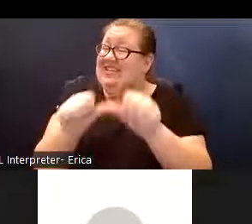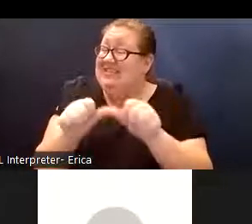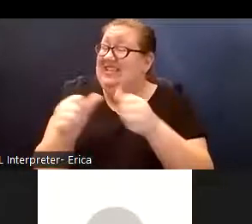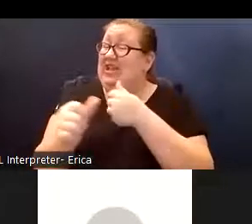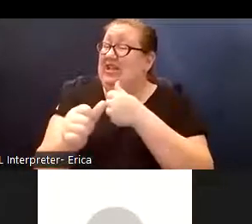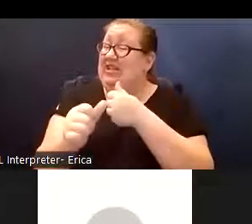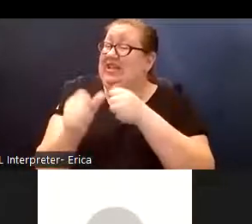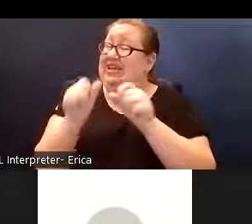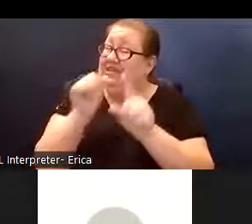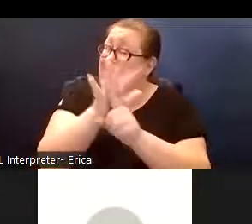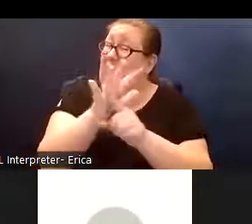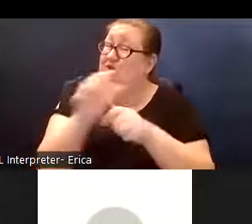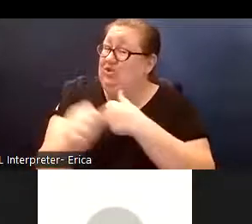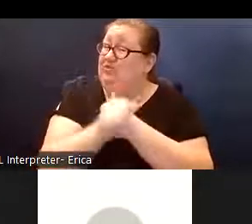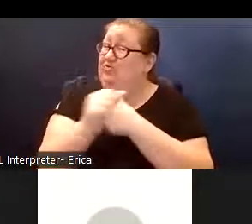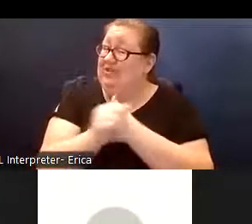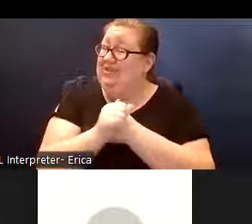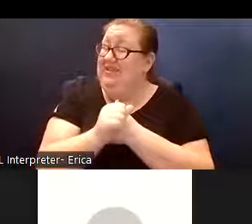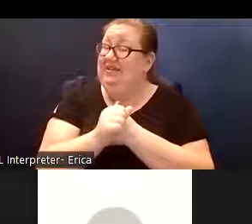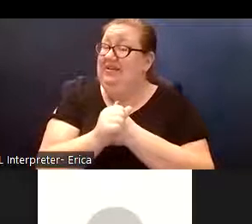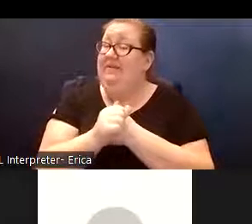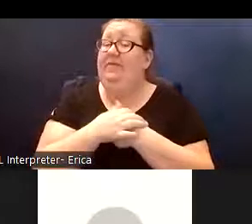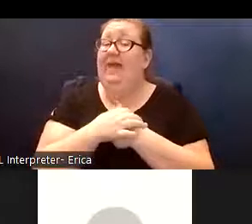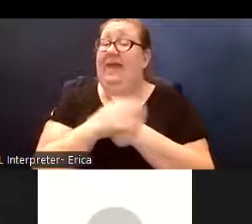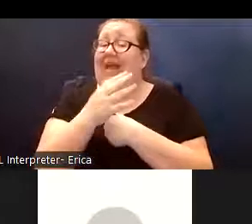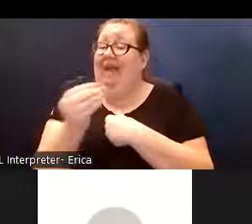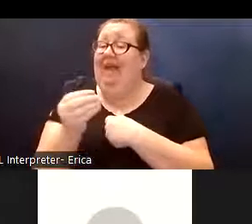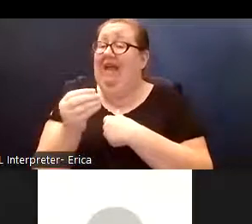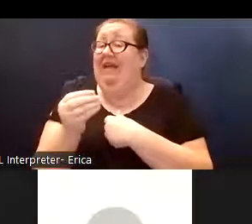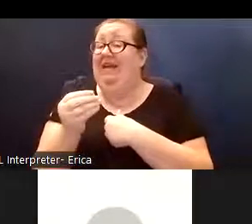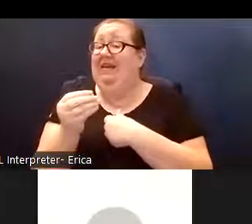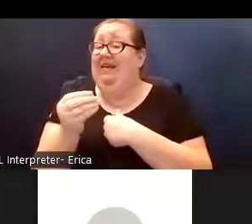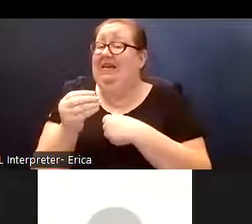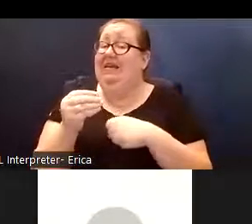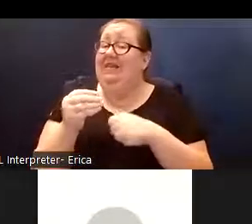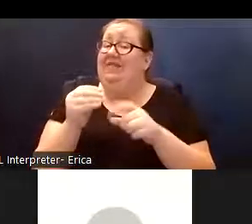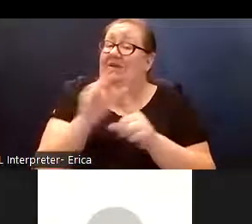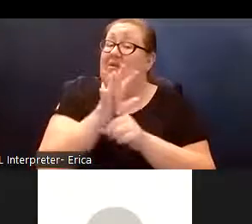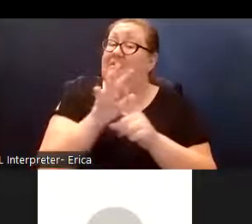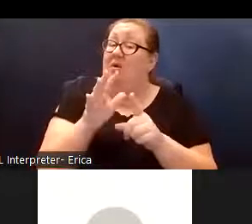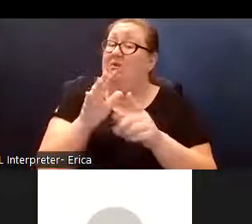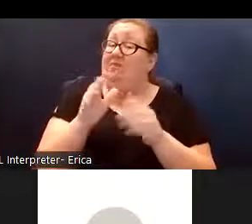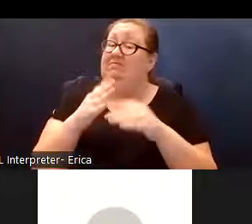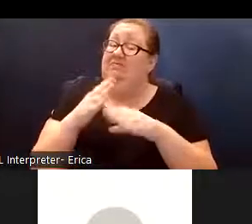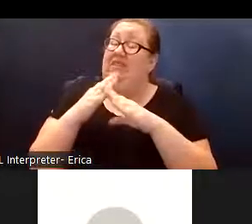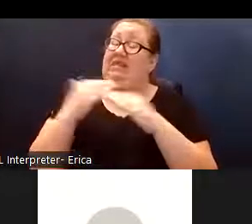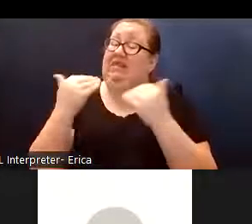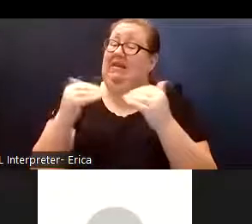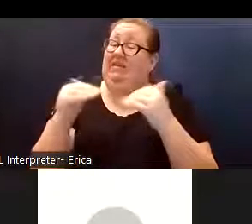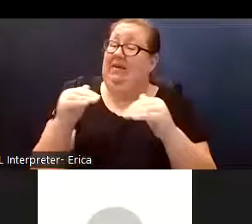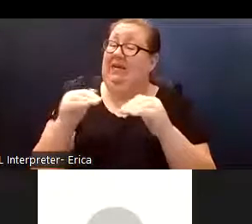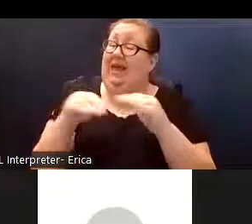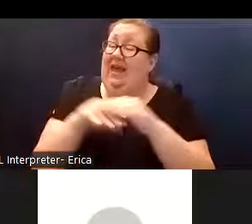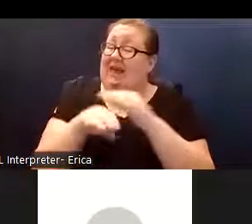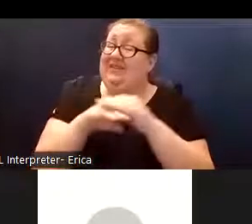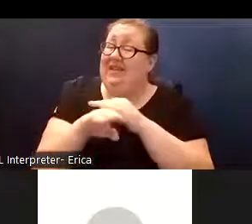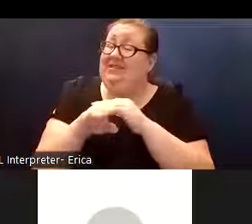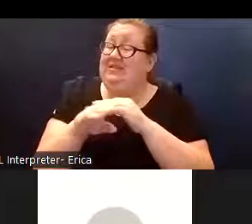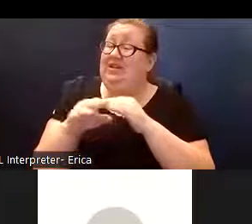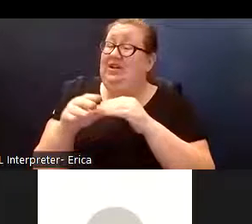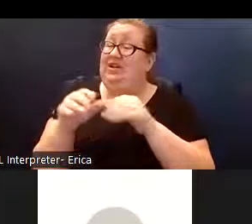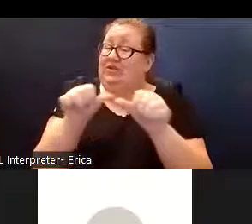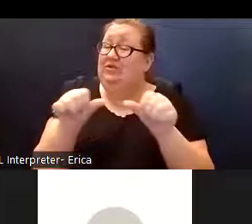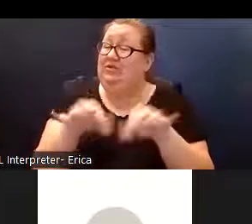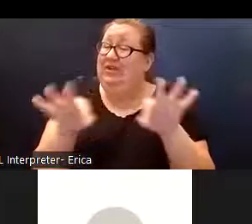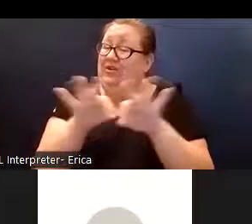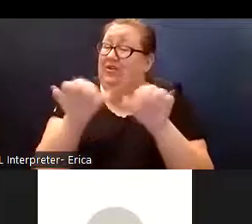can affect some access to critical services that are in the neighborhood. Looking at drainage improvements